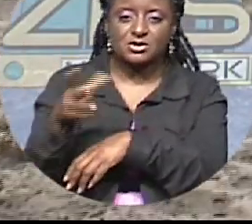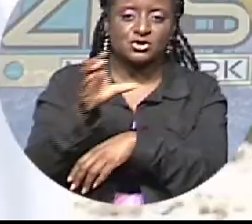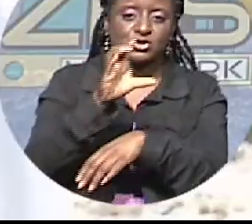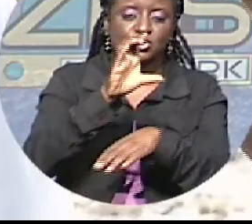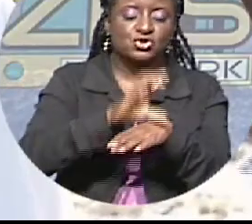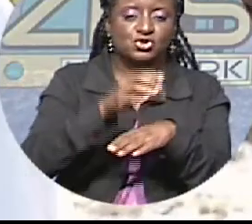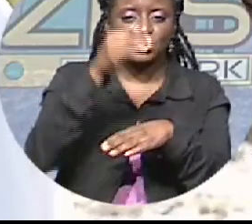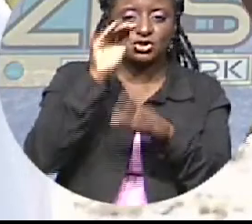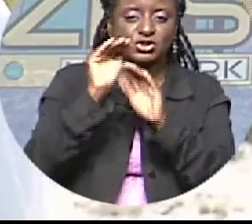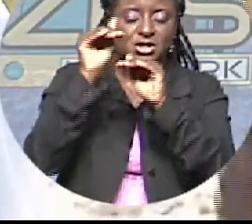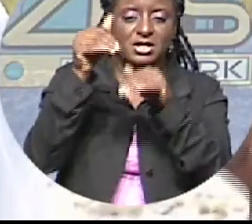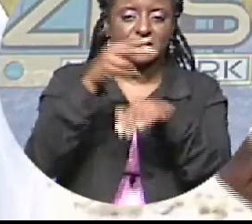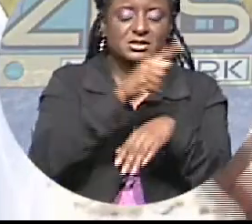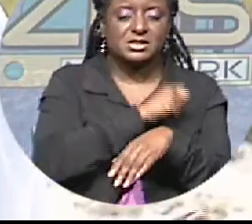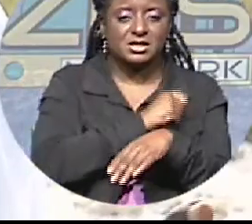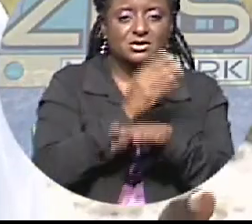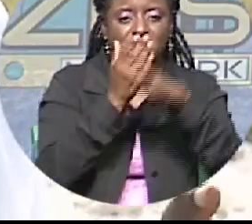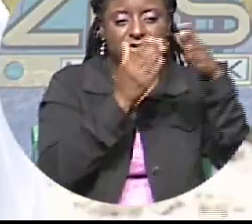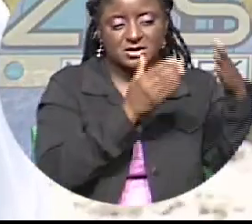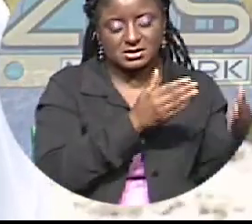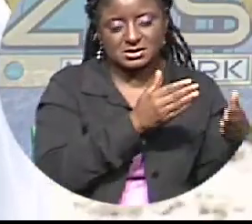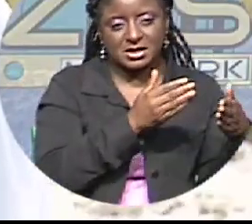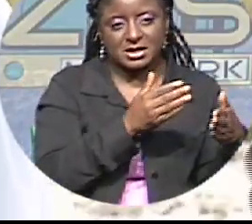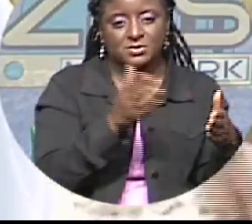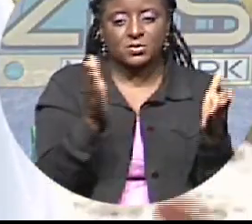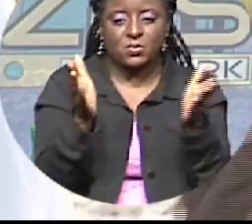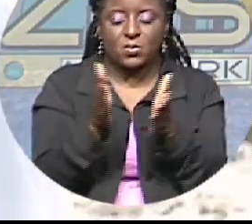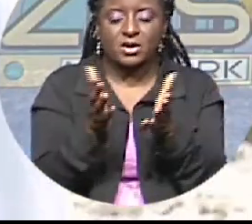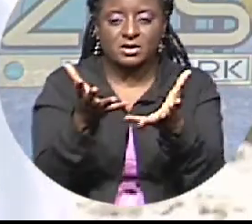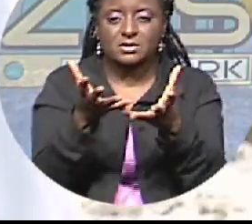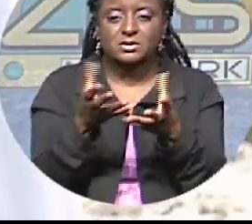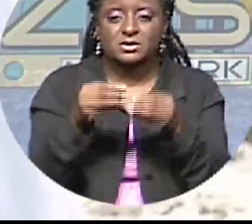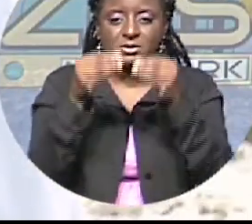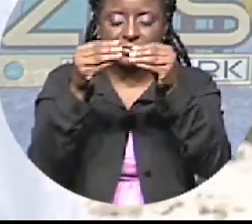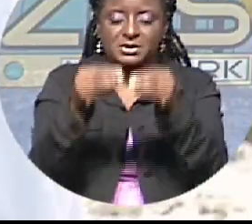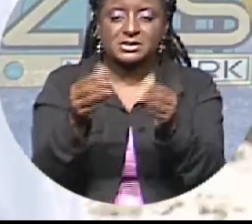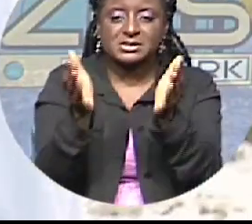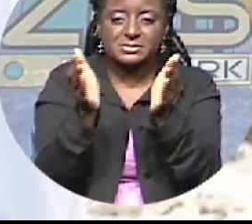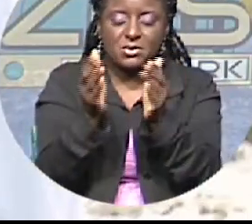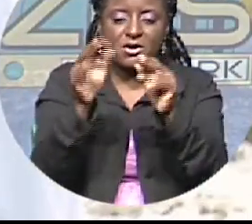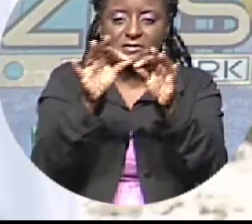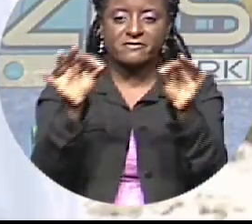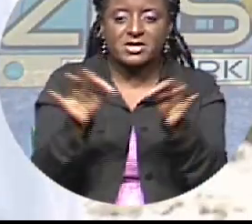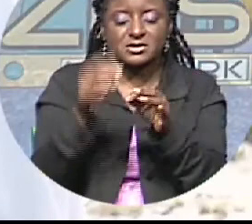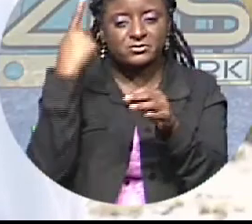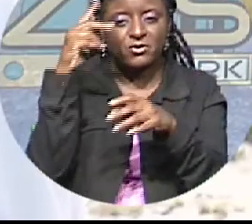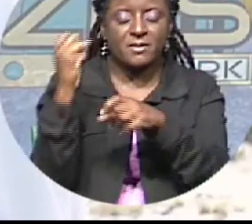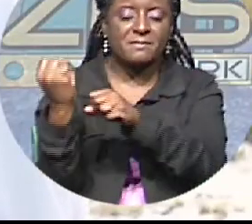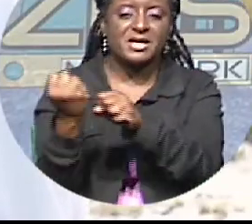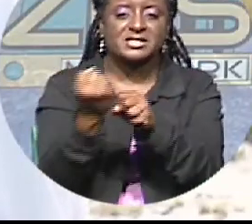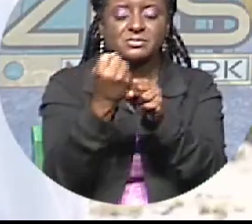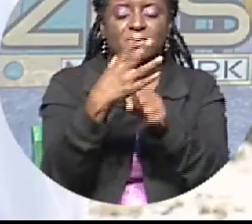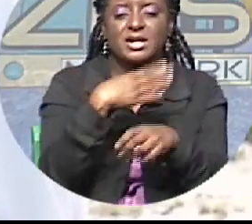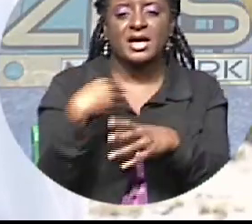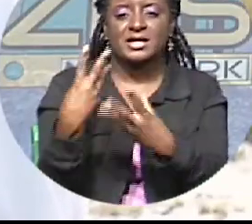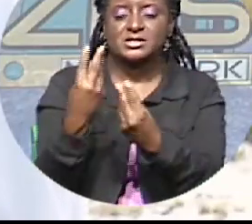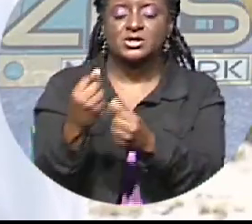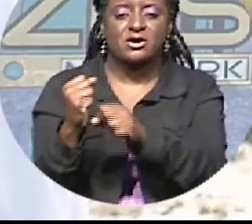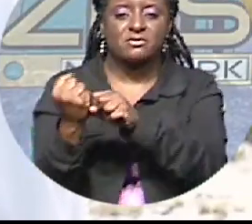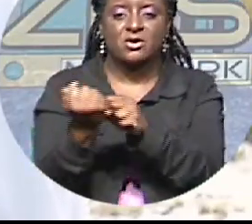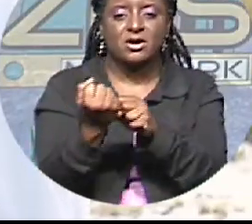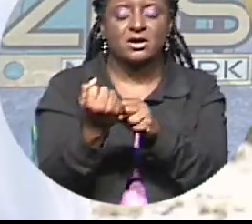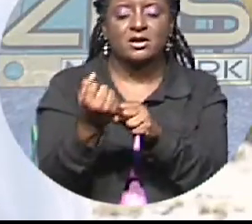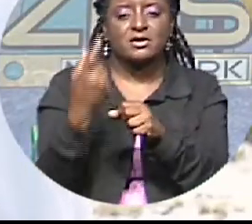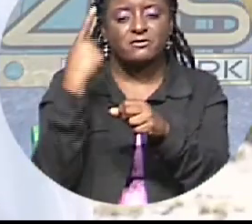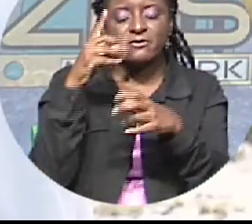west. In between, we want to put small fields that could double as baseball and softball, and we'll have the capacity to host major junior